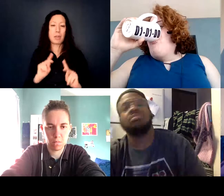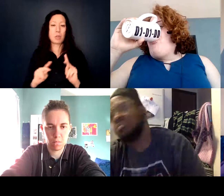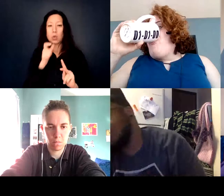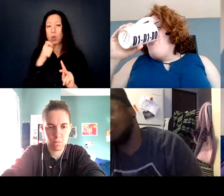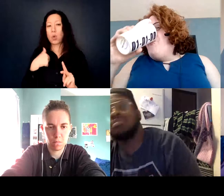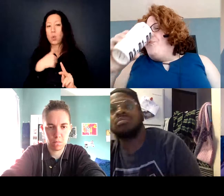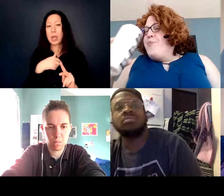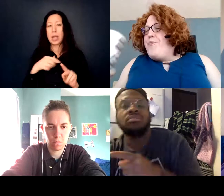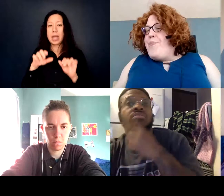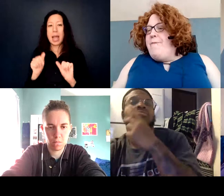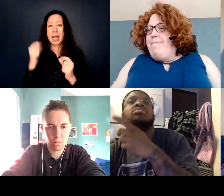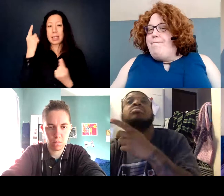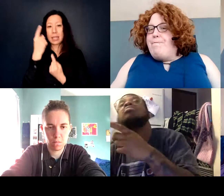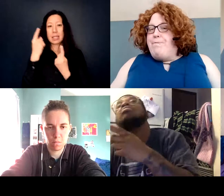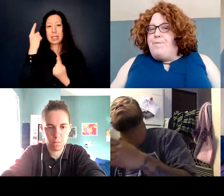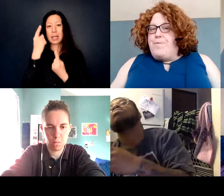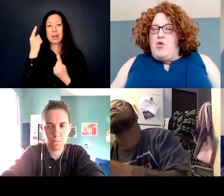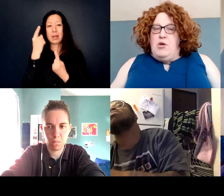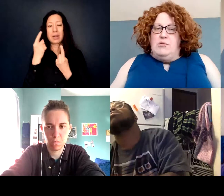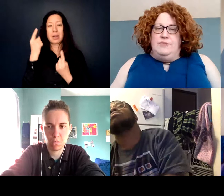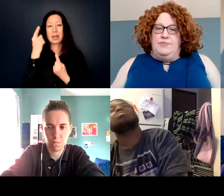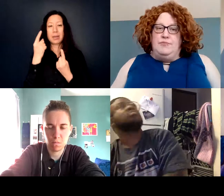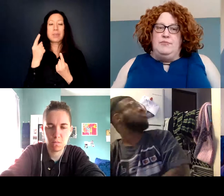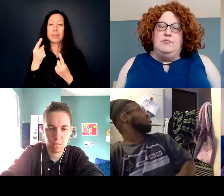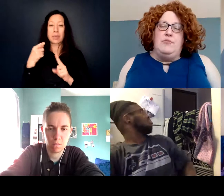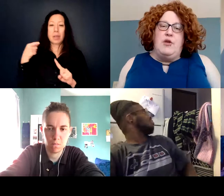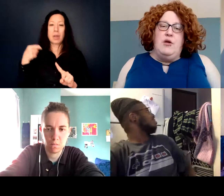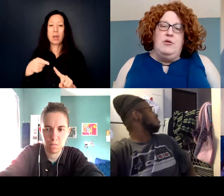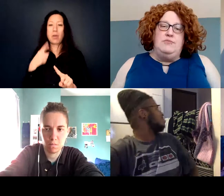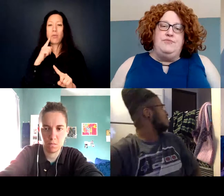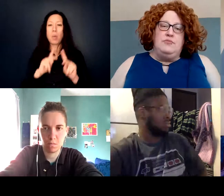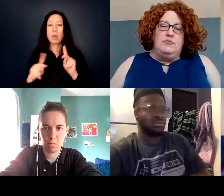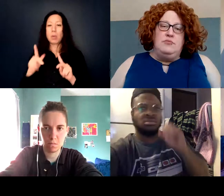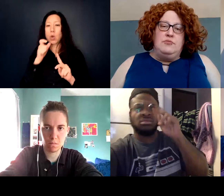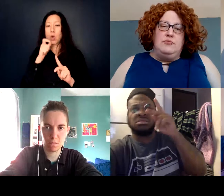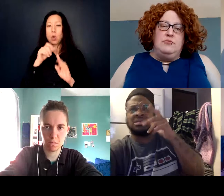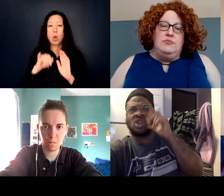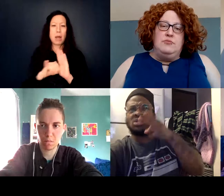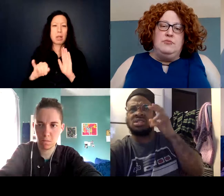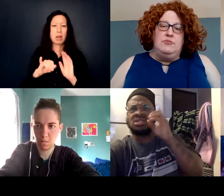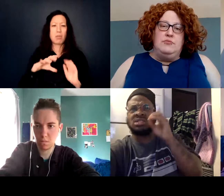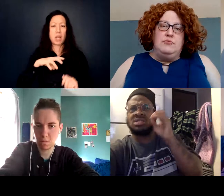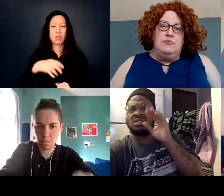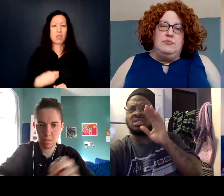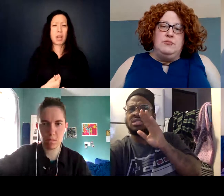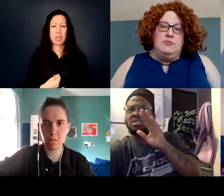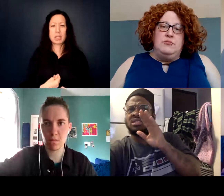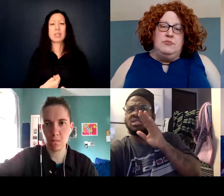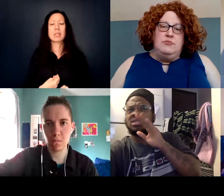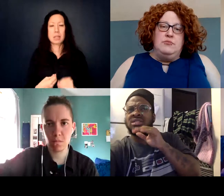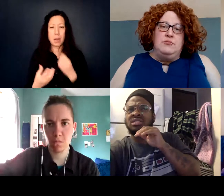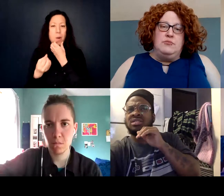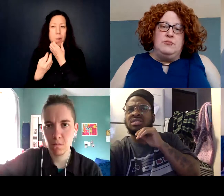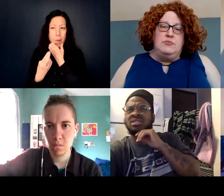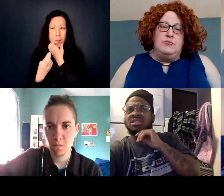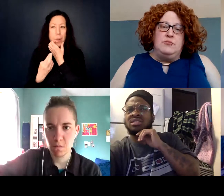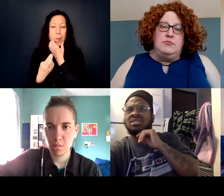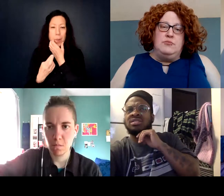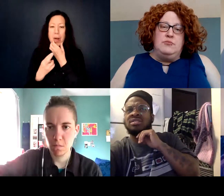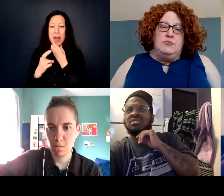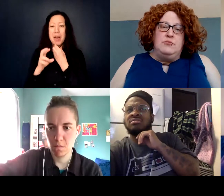folks who are trans identified or GNC identified, fluid identified. We want to be able